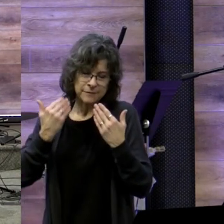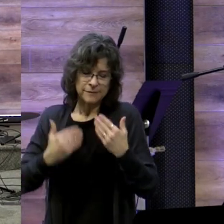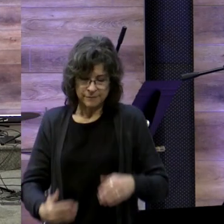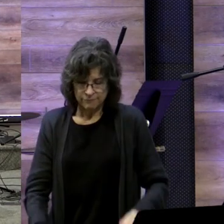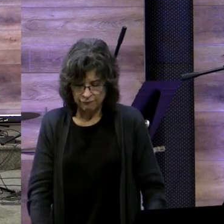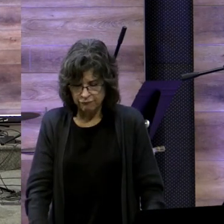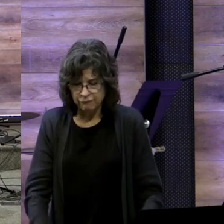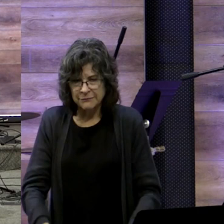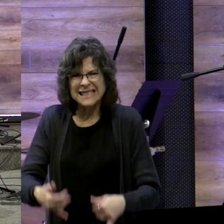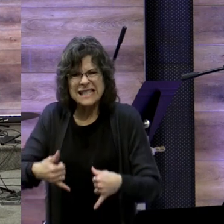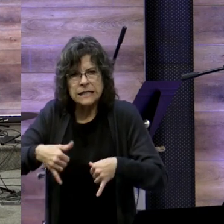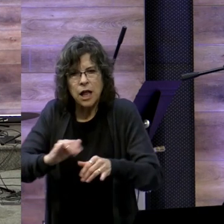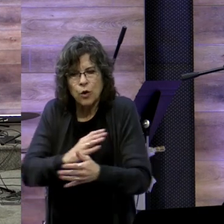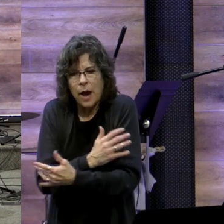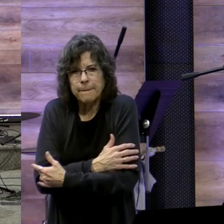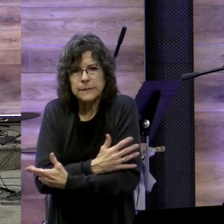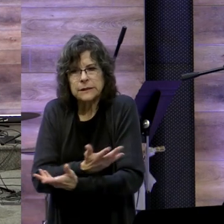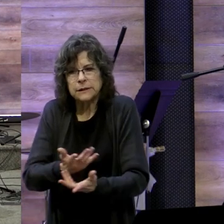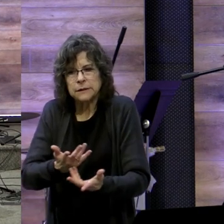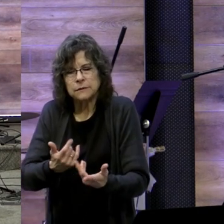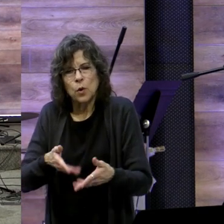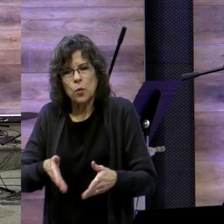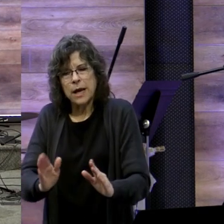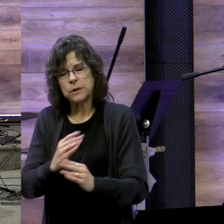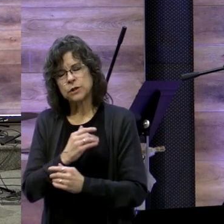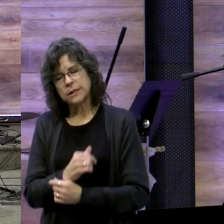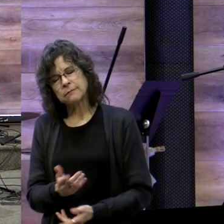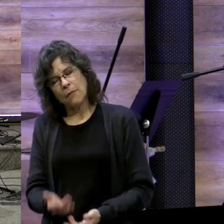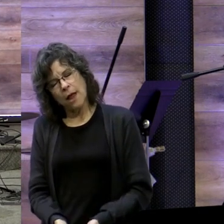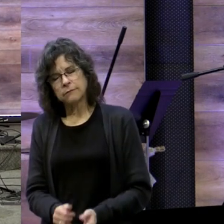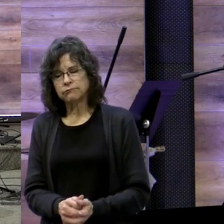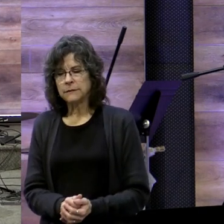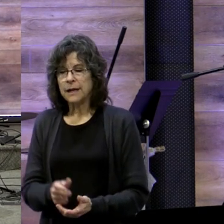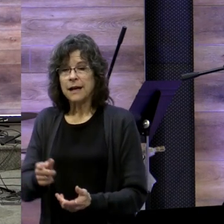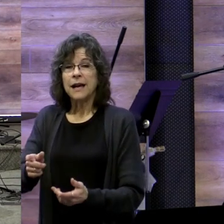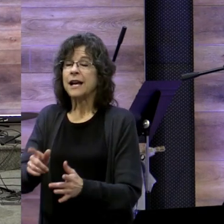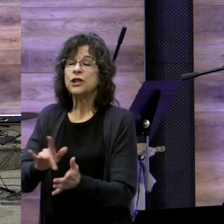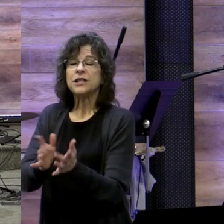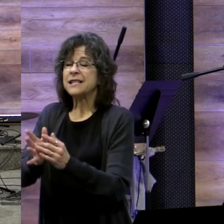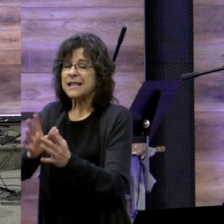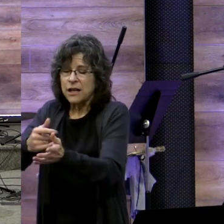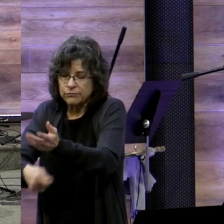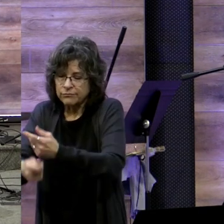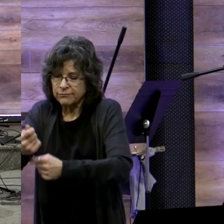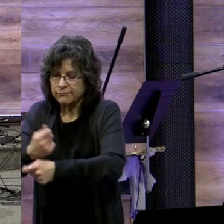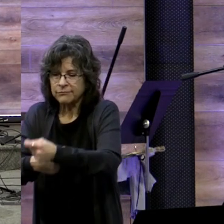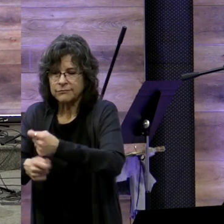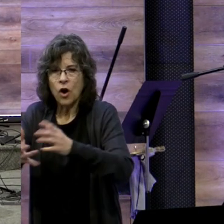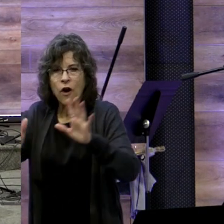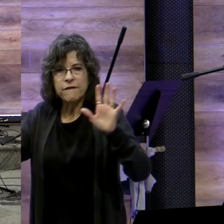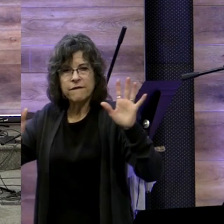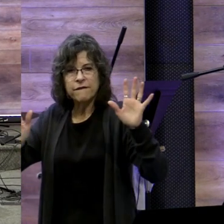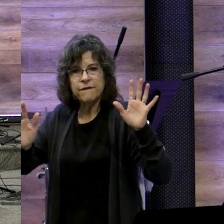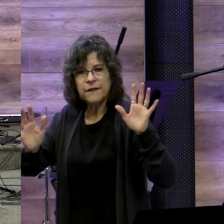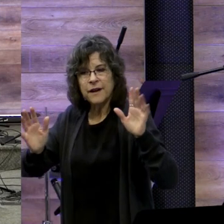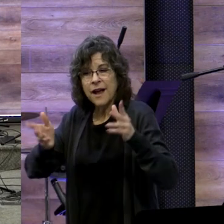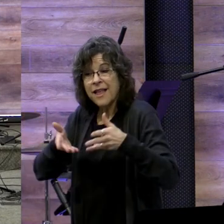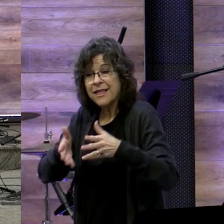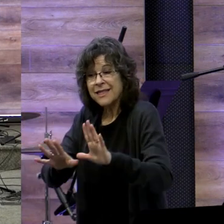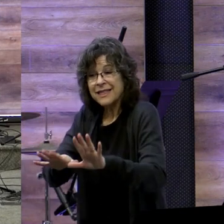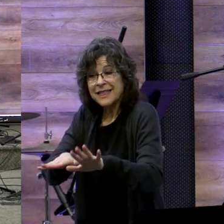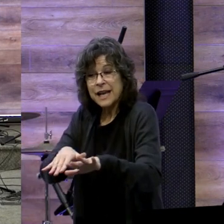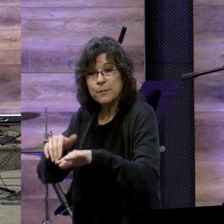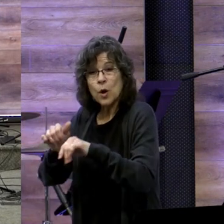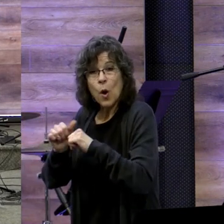face wrapped with a cloth. Jesus said to them, "Unbind him and let him go." Did I not tell you that